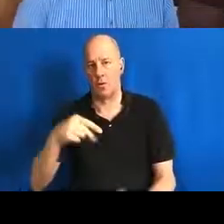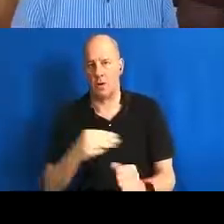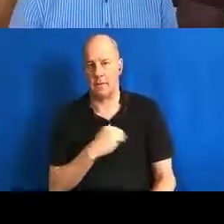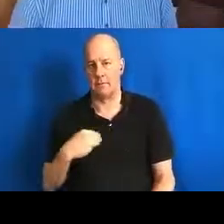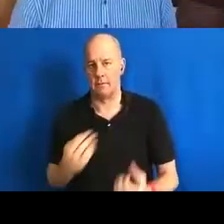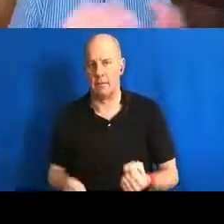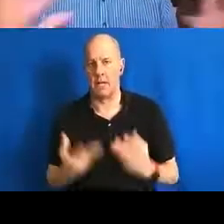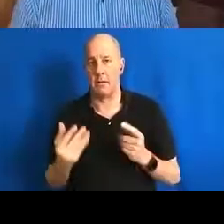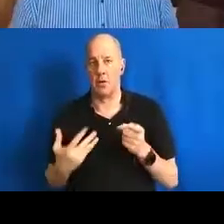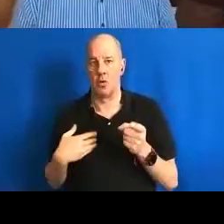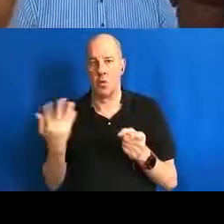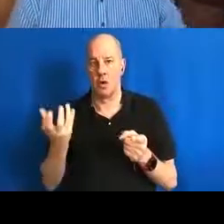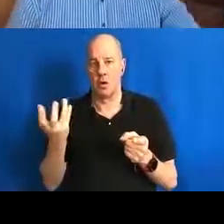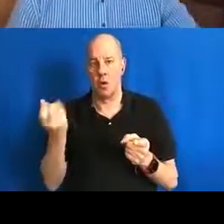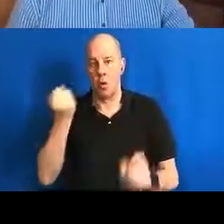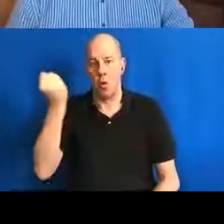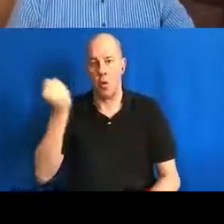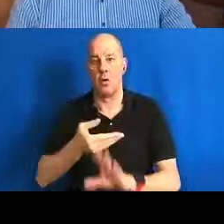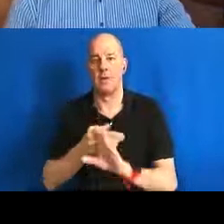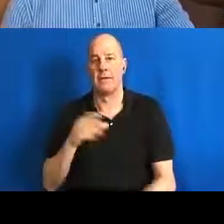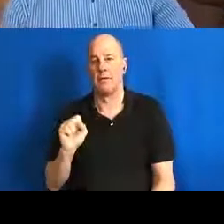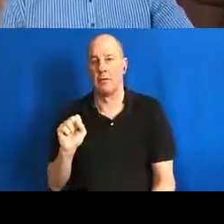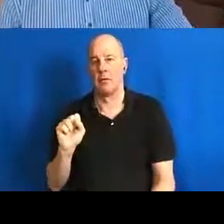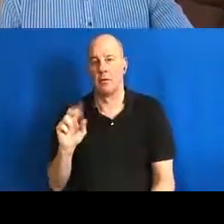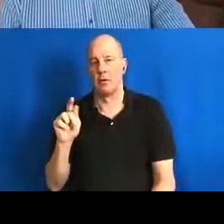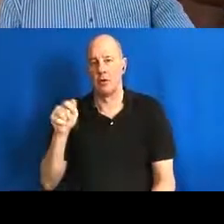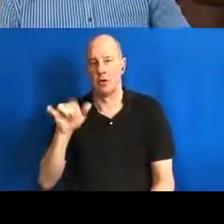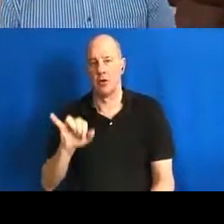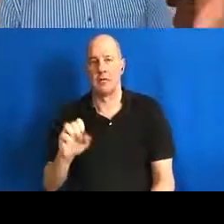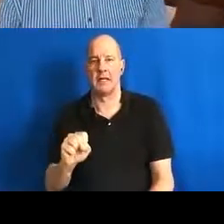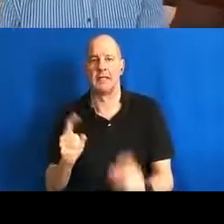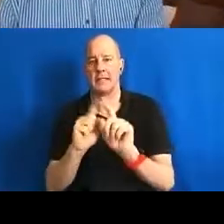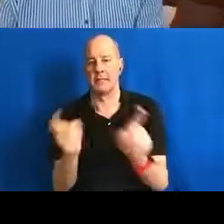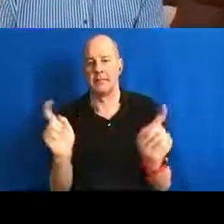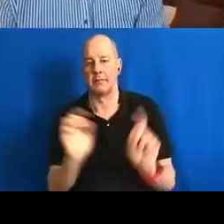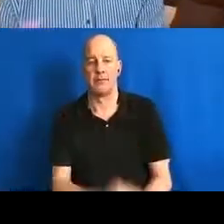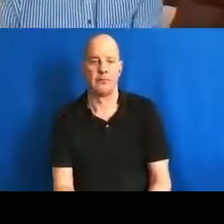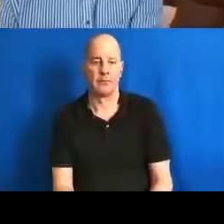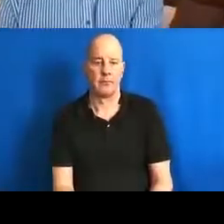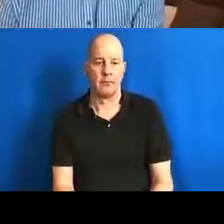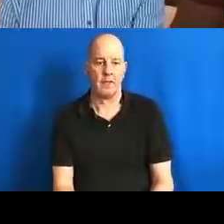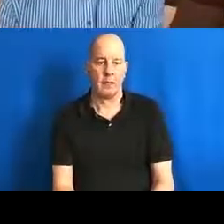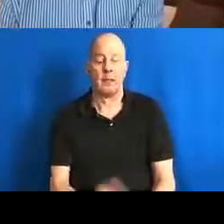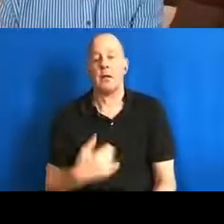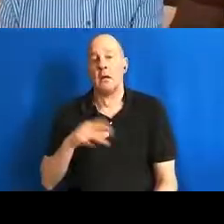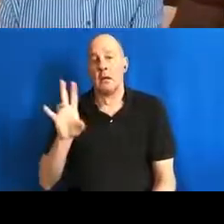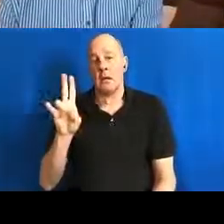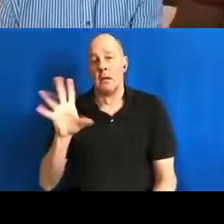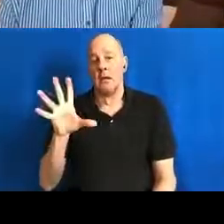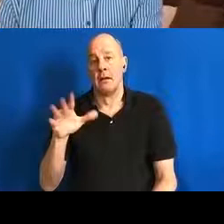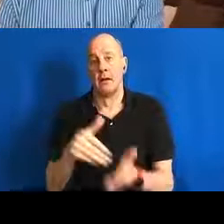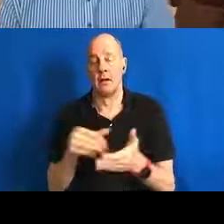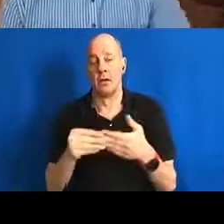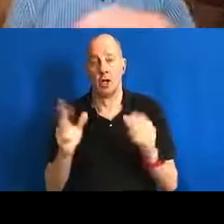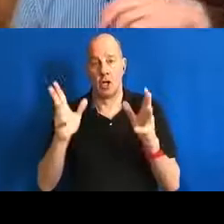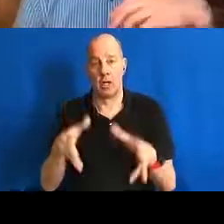set aside before that surplus is distributed to members. So we have $75,000 left of